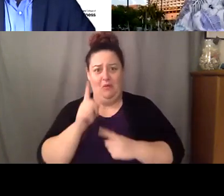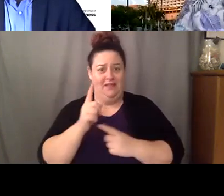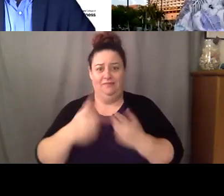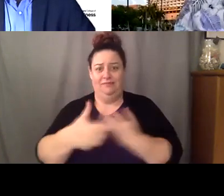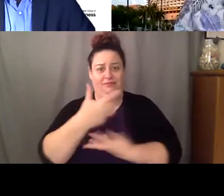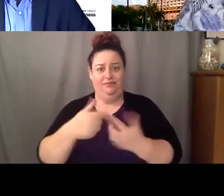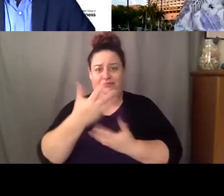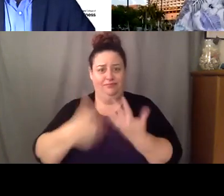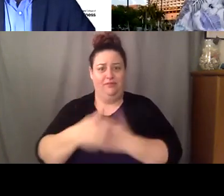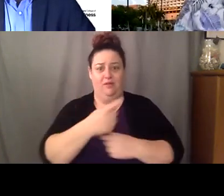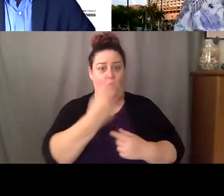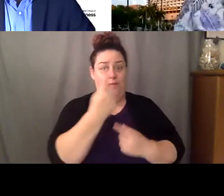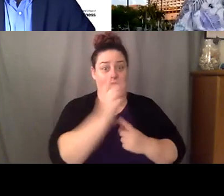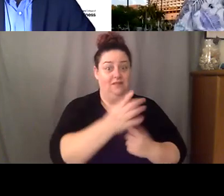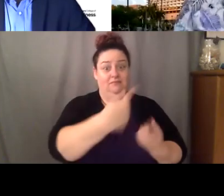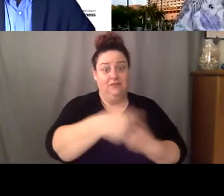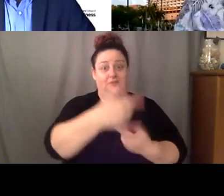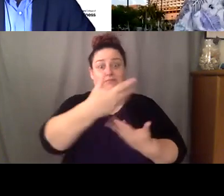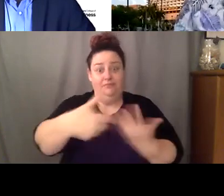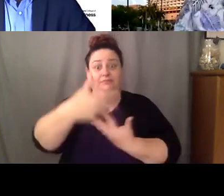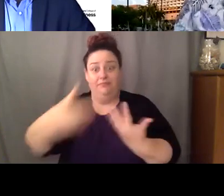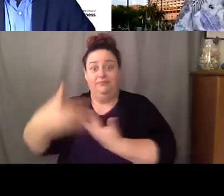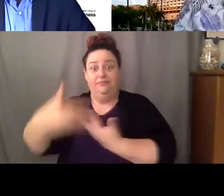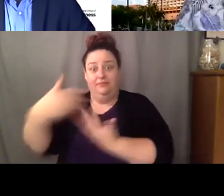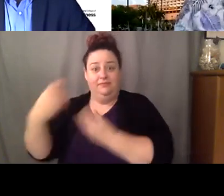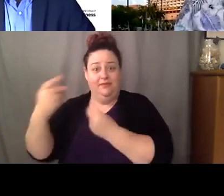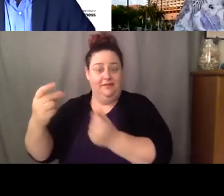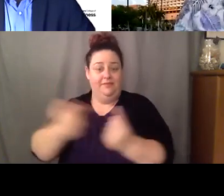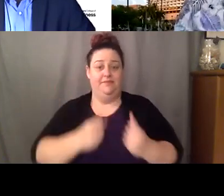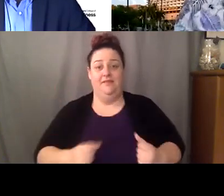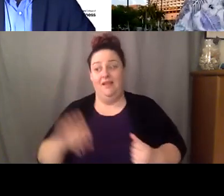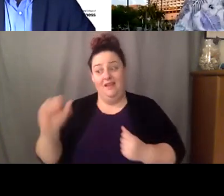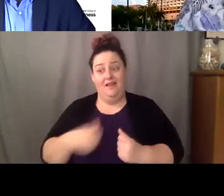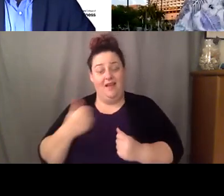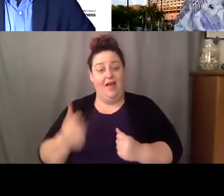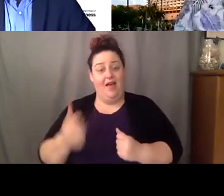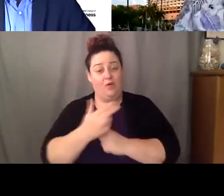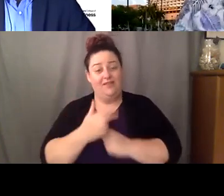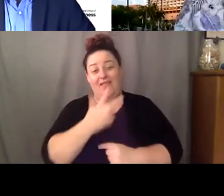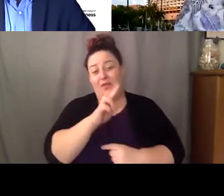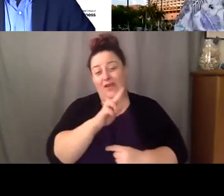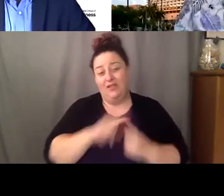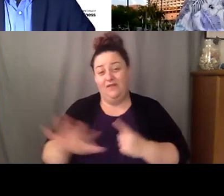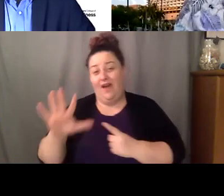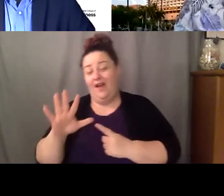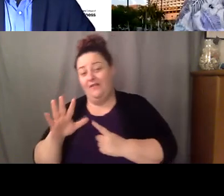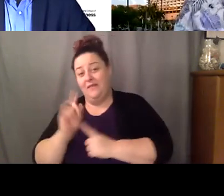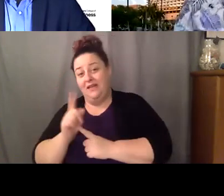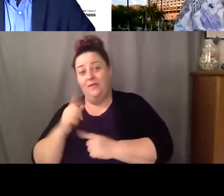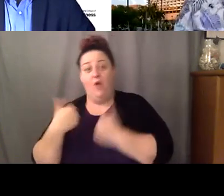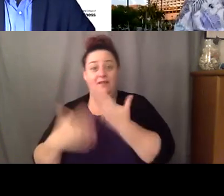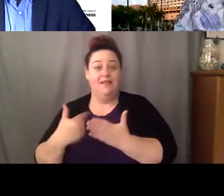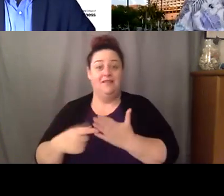interaction, versus in some cases at some of our hotels, it can be a 3 to 5 minute process to explain how to get to